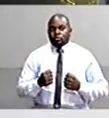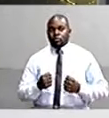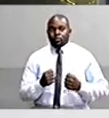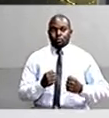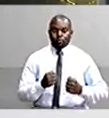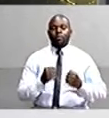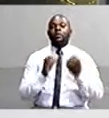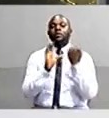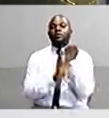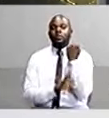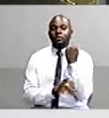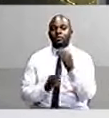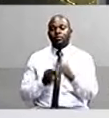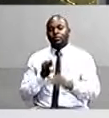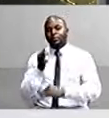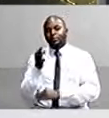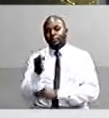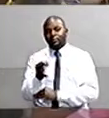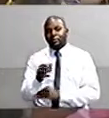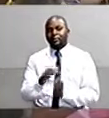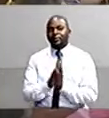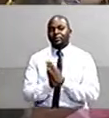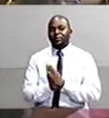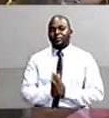forward. Philip Aguta now reports.